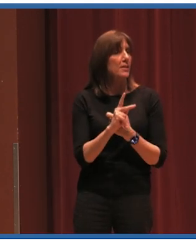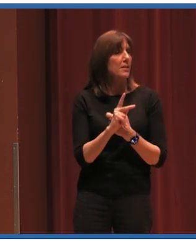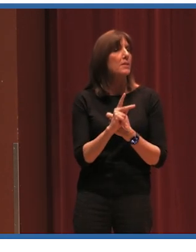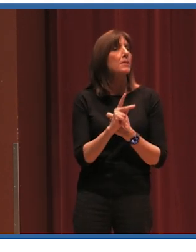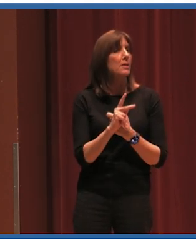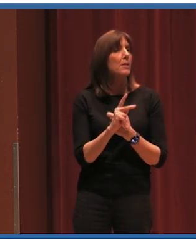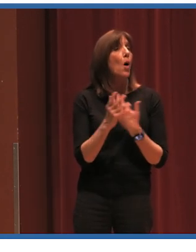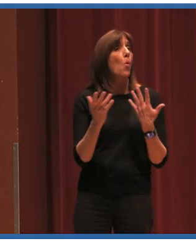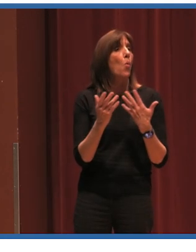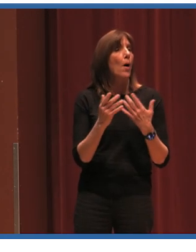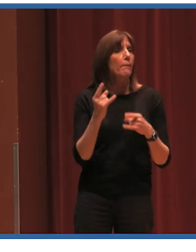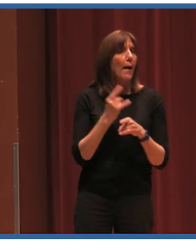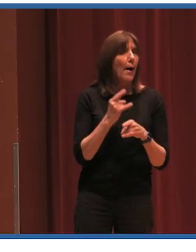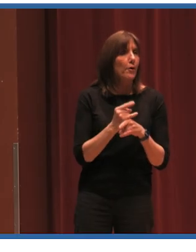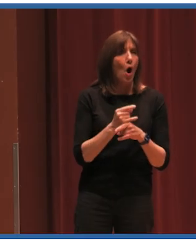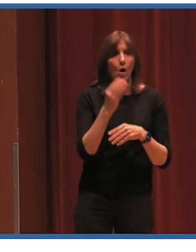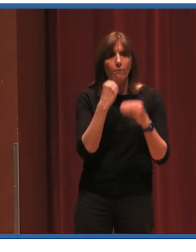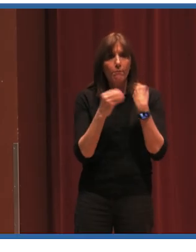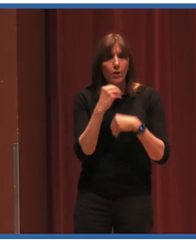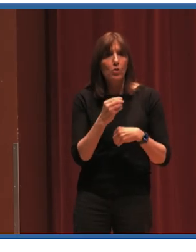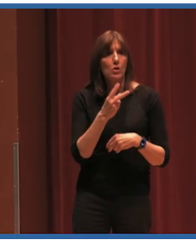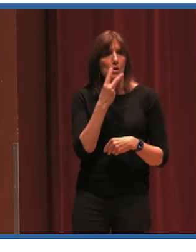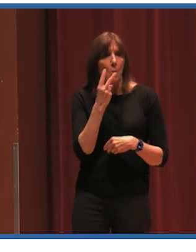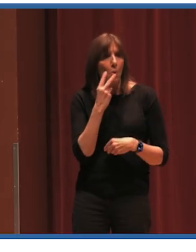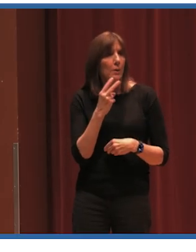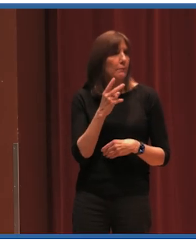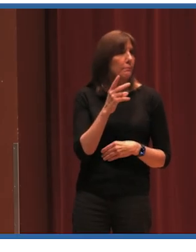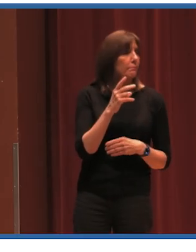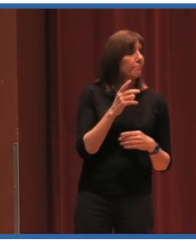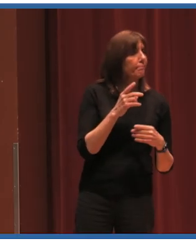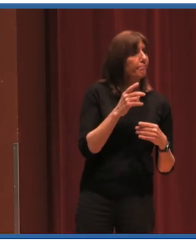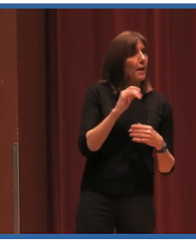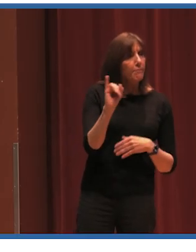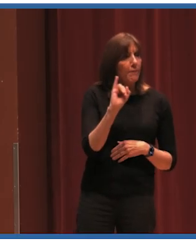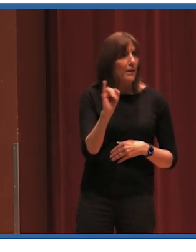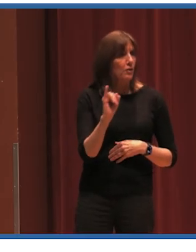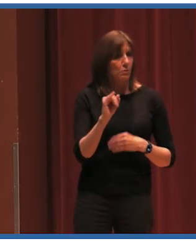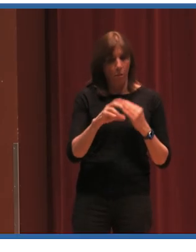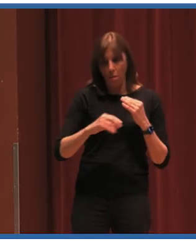smoking, alcohol, diet, infections, etc. Obviously,